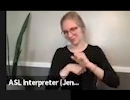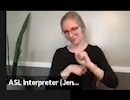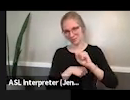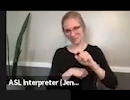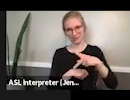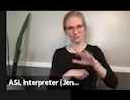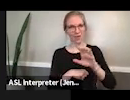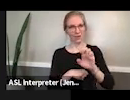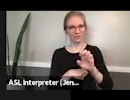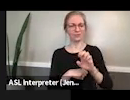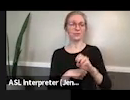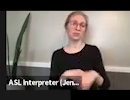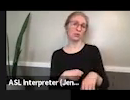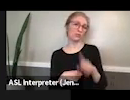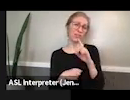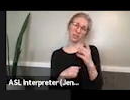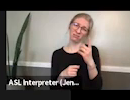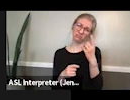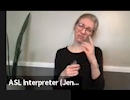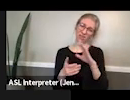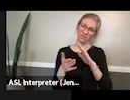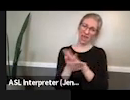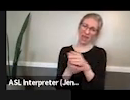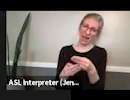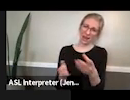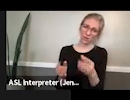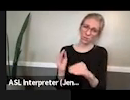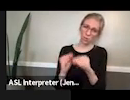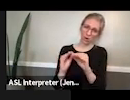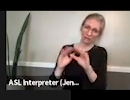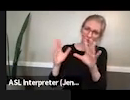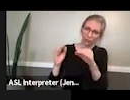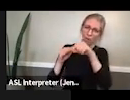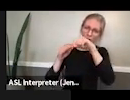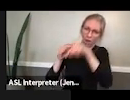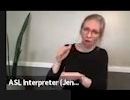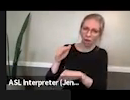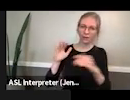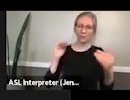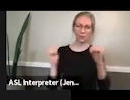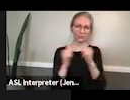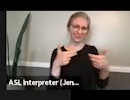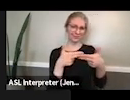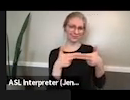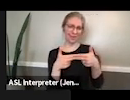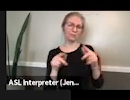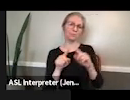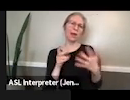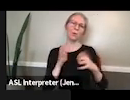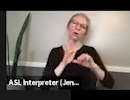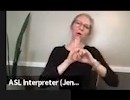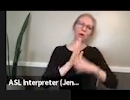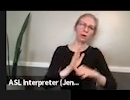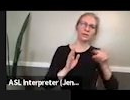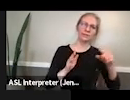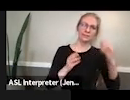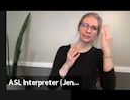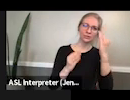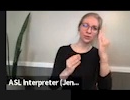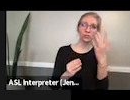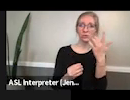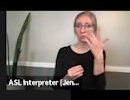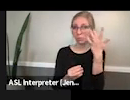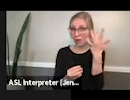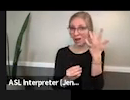some respects, the handout is clearer than the slides, but I wanted to highlight this because I think for those